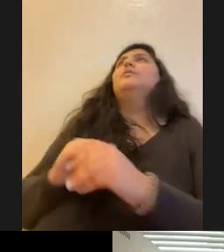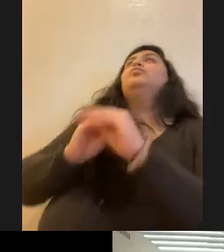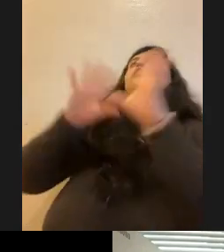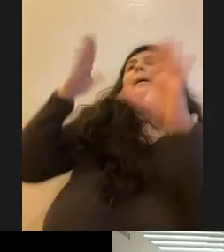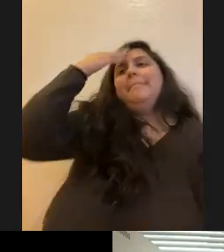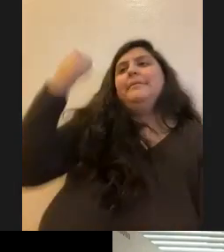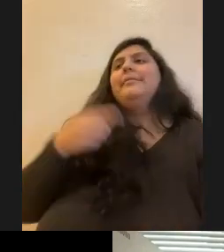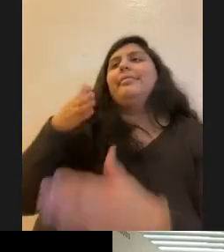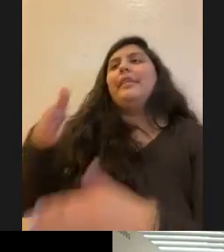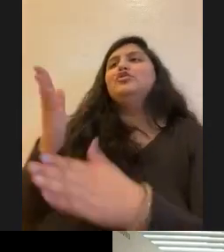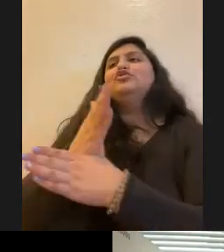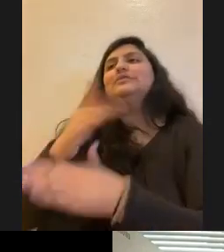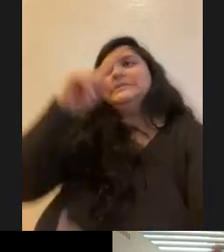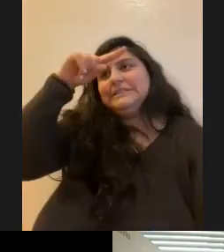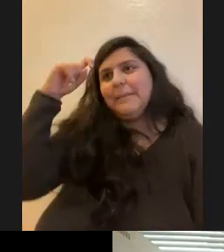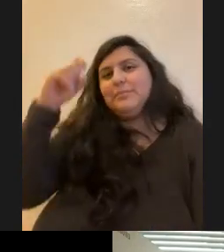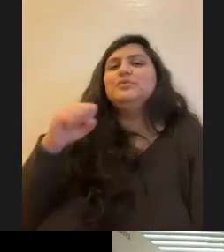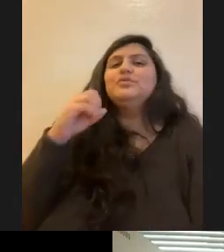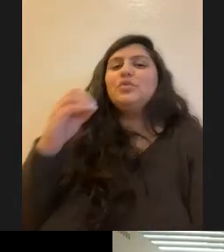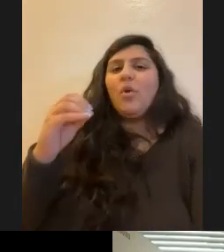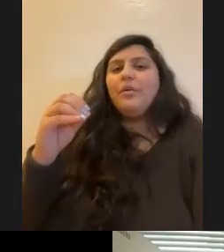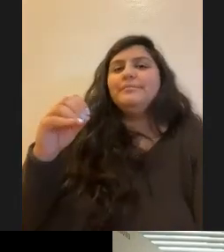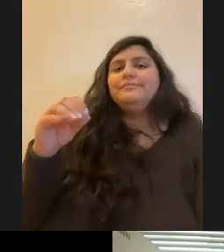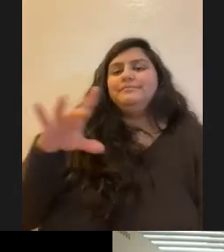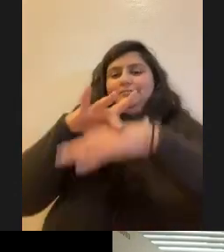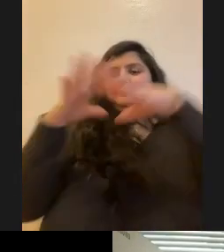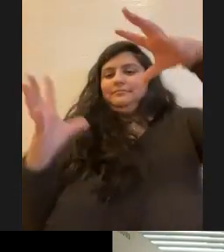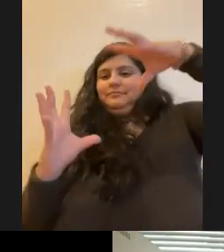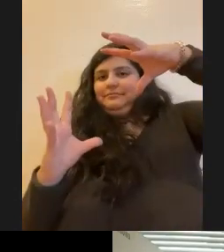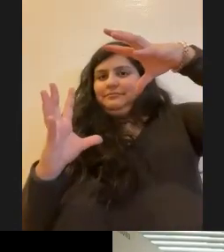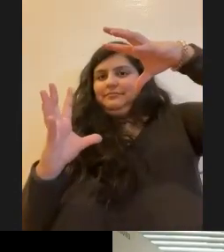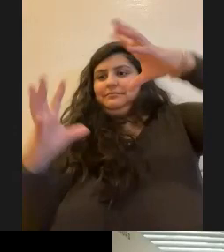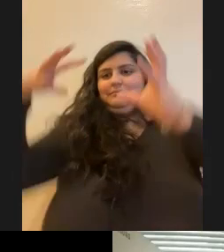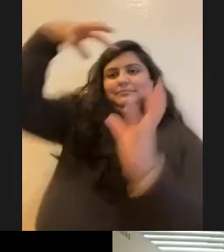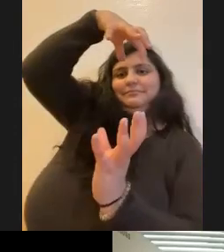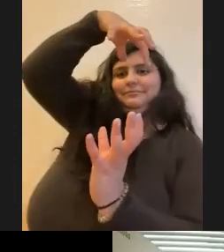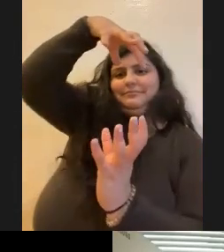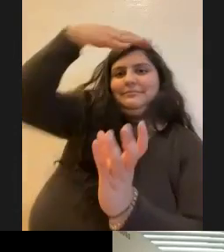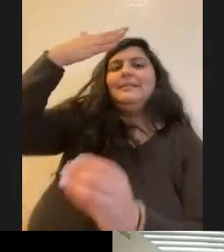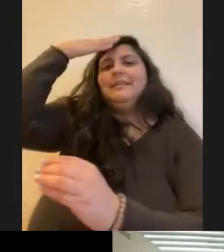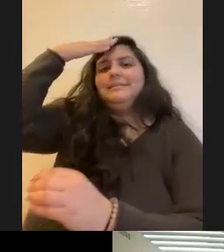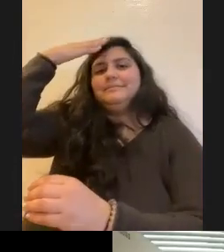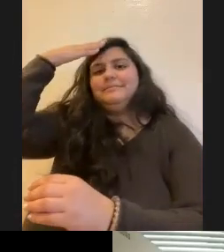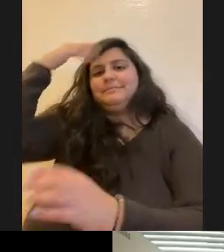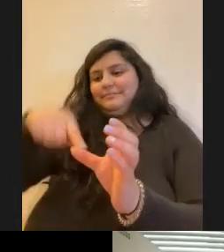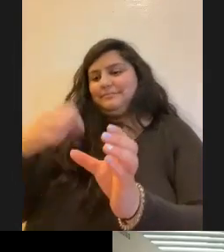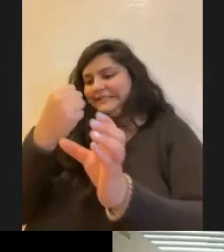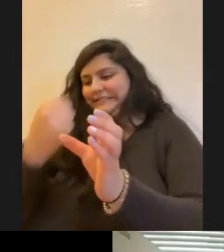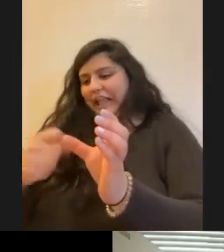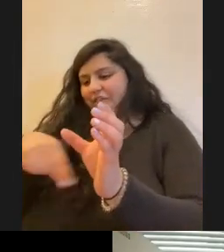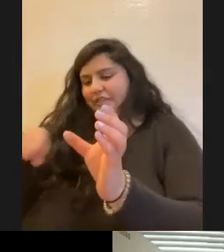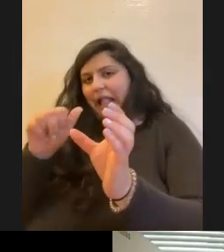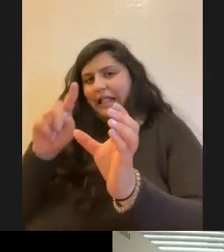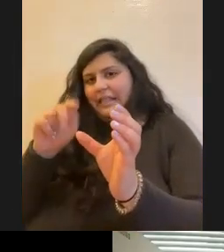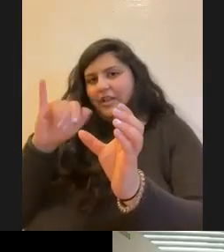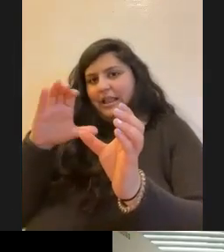summer. So the hemispheres are obviously switched because now Antarctica is in the southern hemisphere.